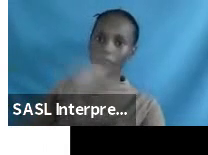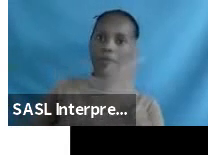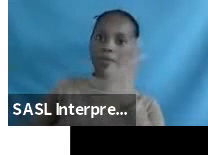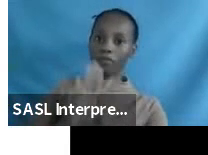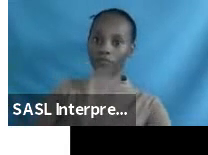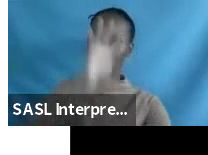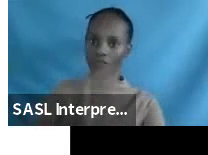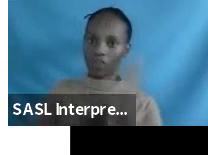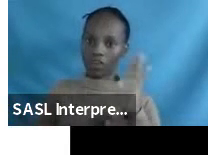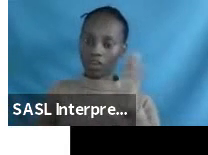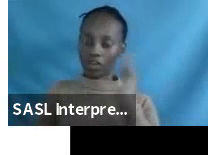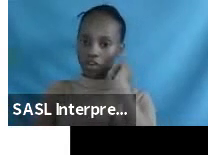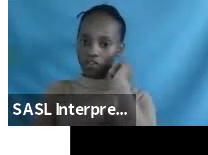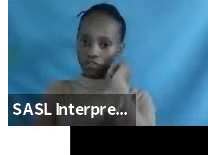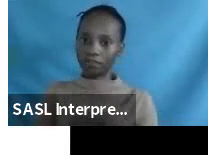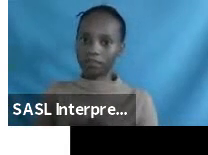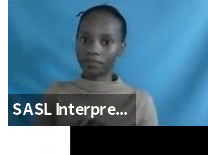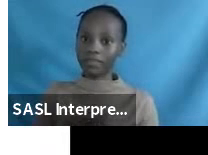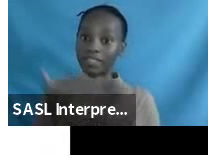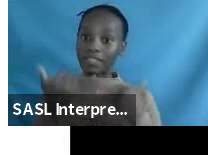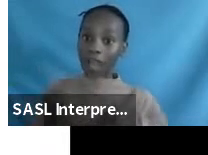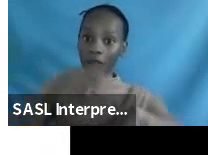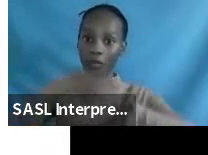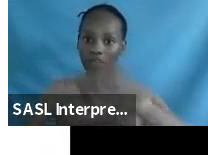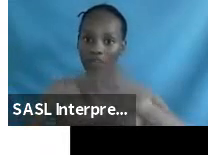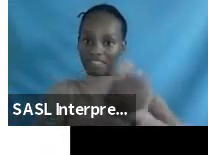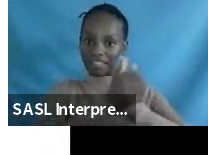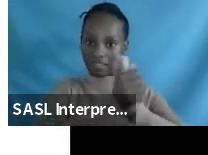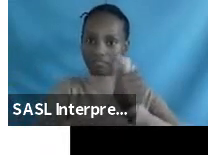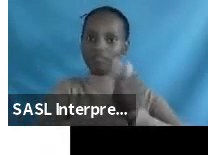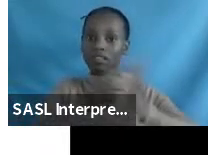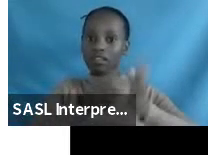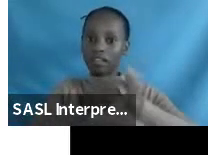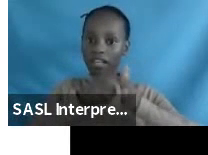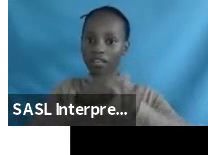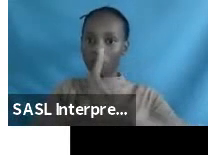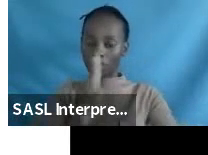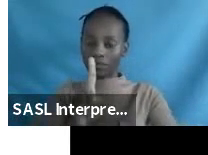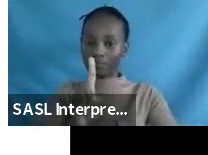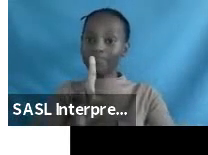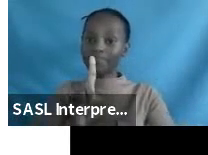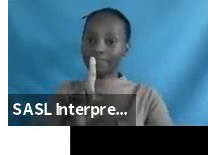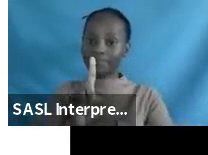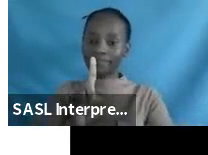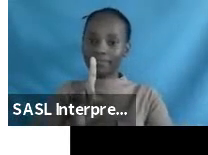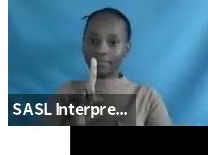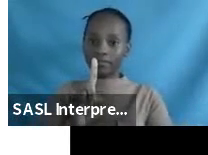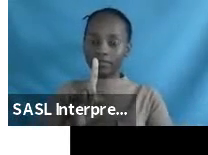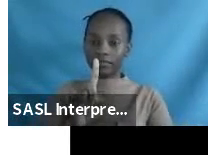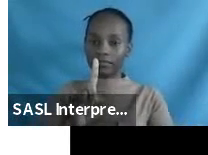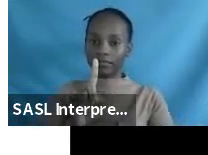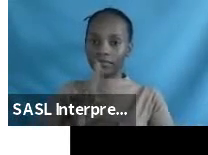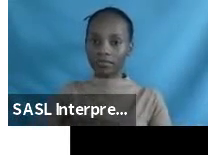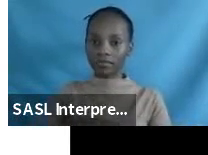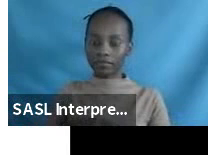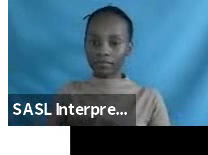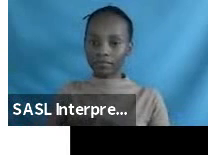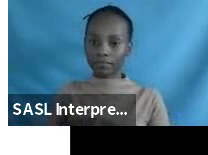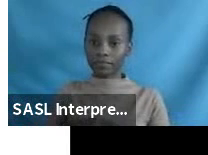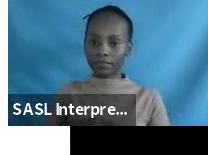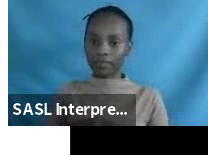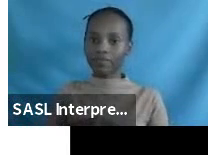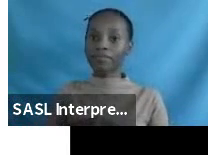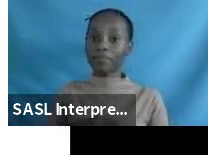skills that are required in this particular space, they need the top-notch people from